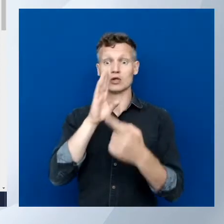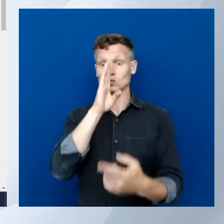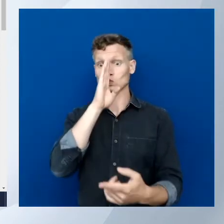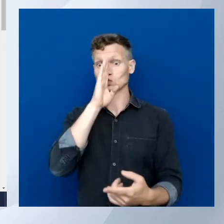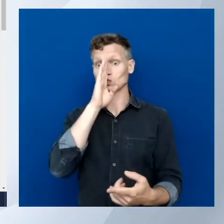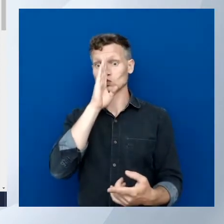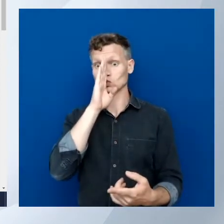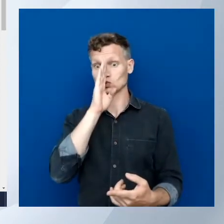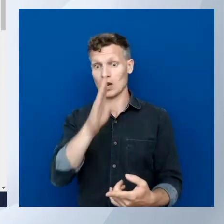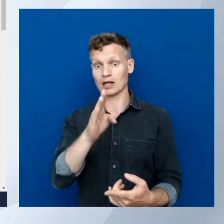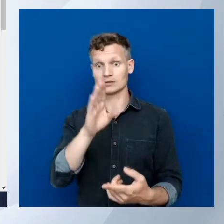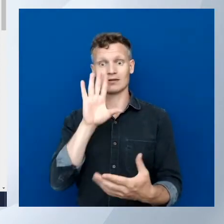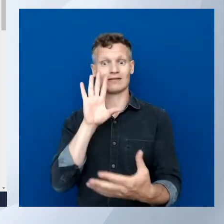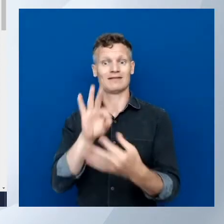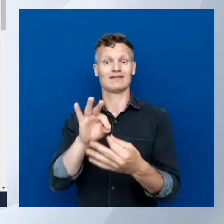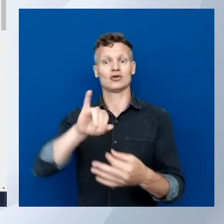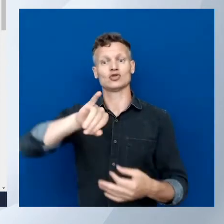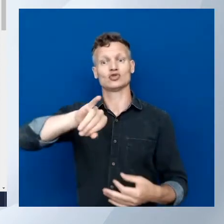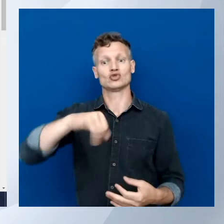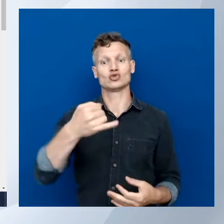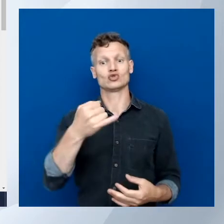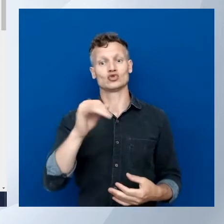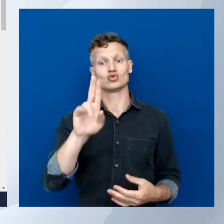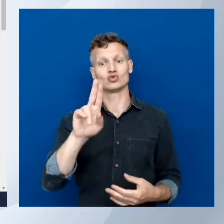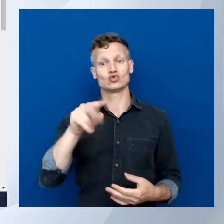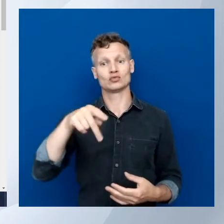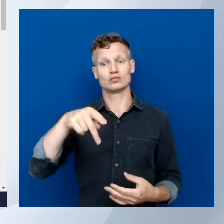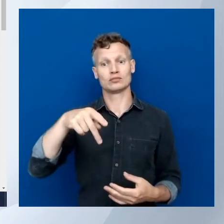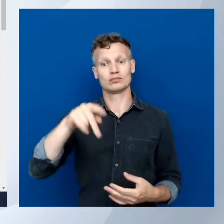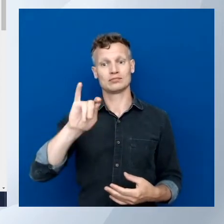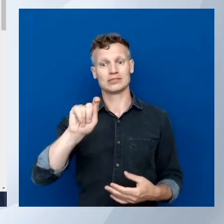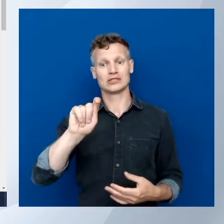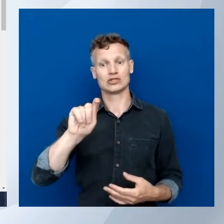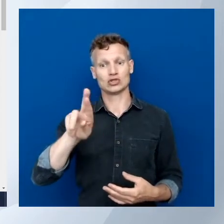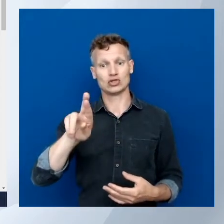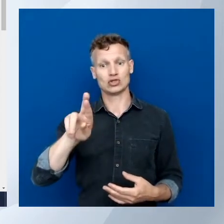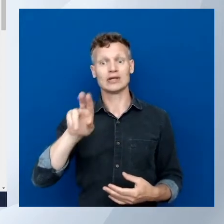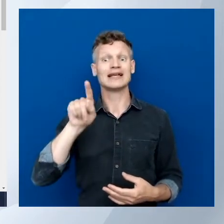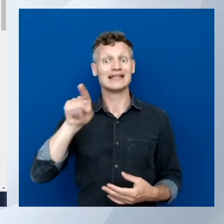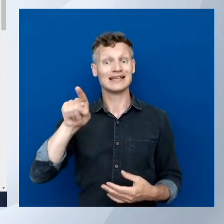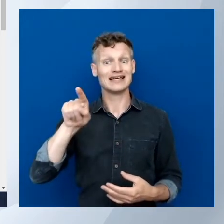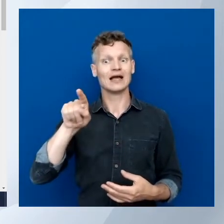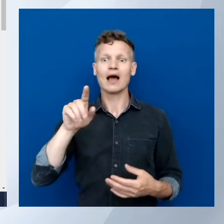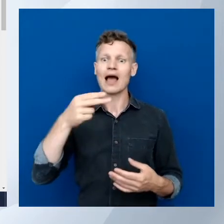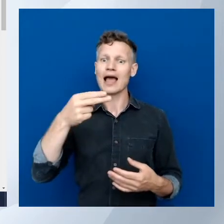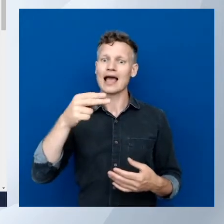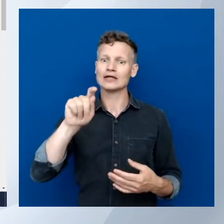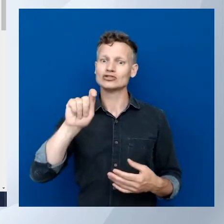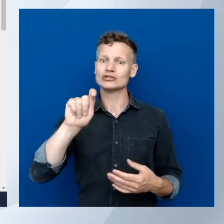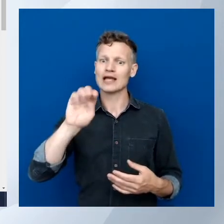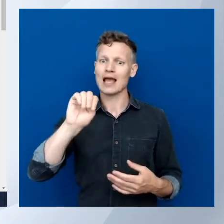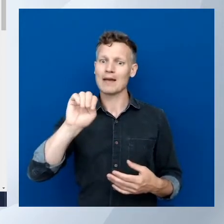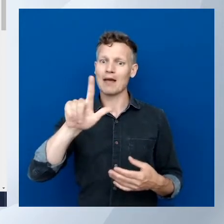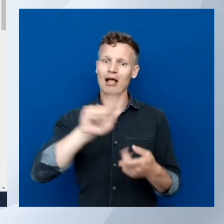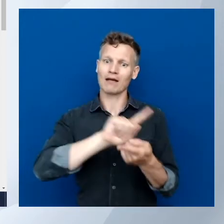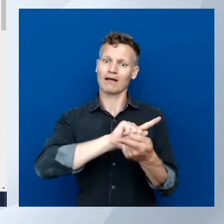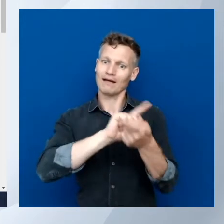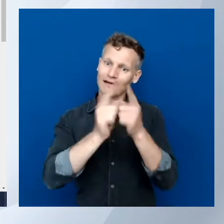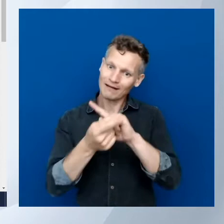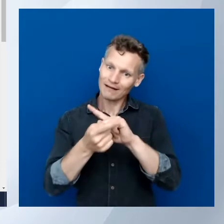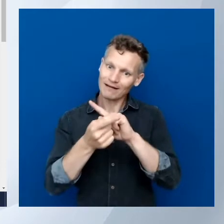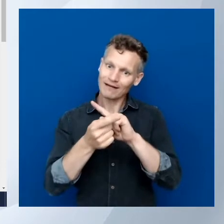Jupyter notebook. So it renders HTML to the display after it has calculated the fairness of my